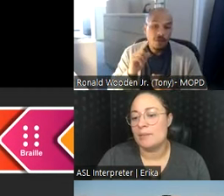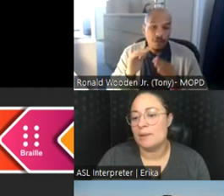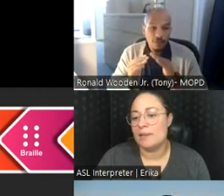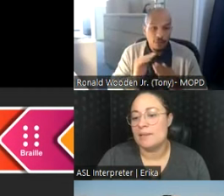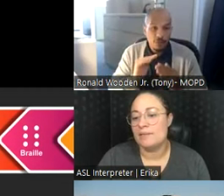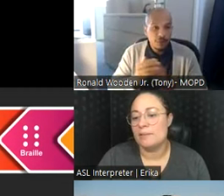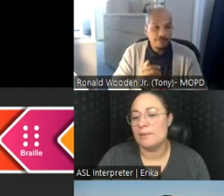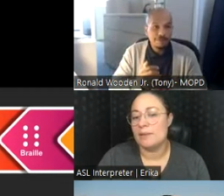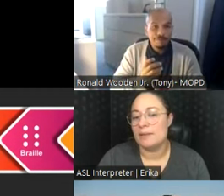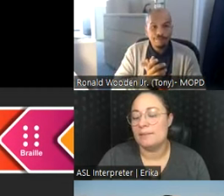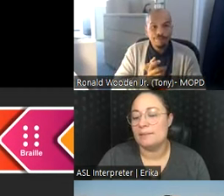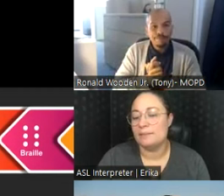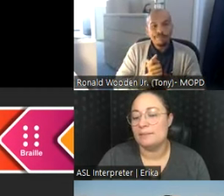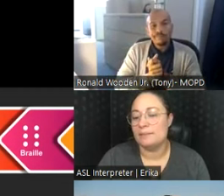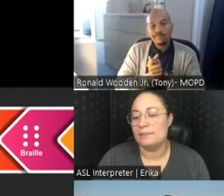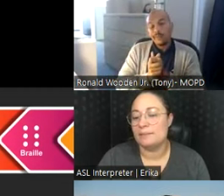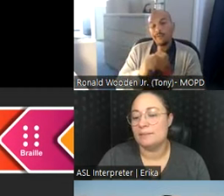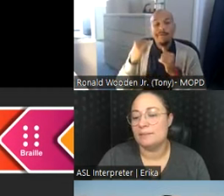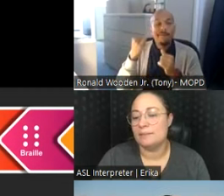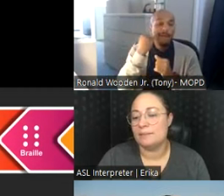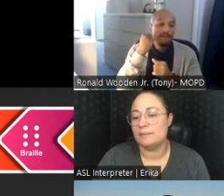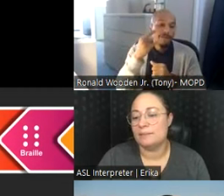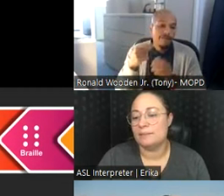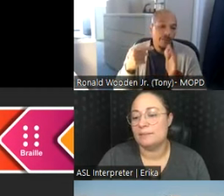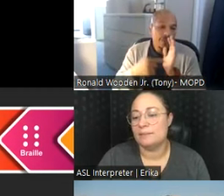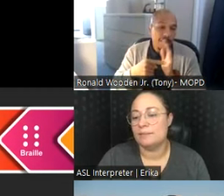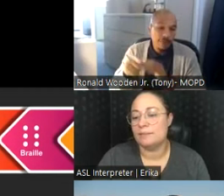Interacting with the deaf community.